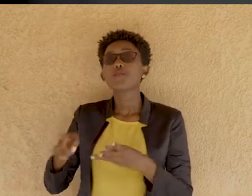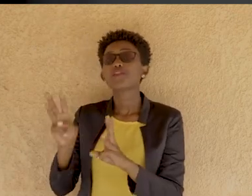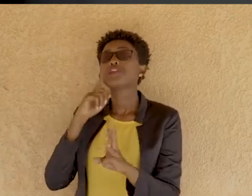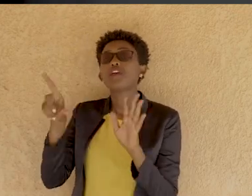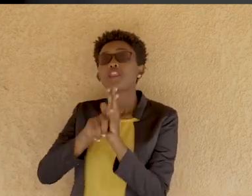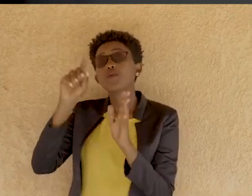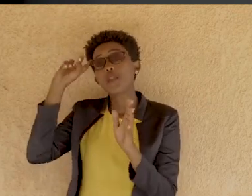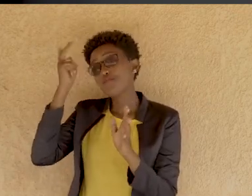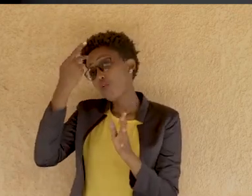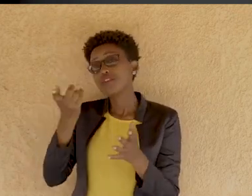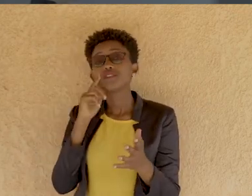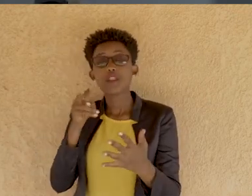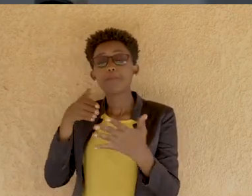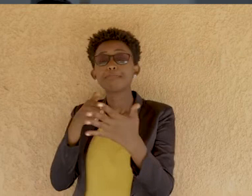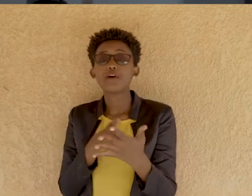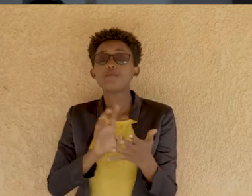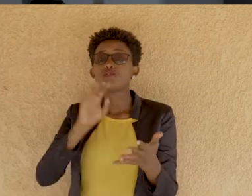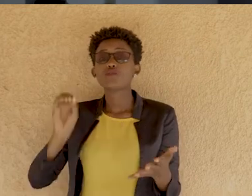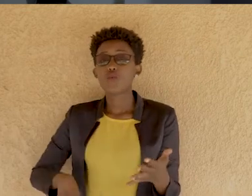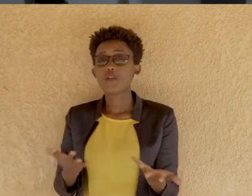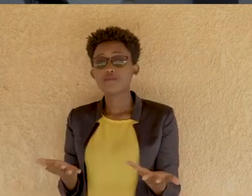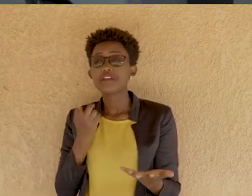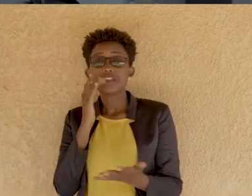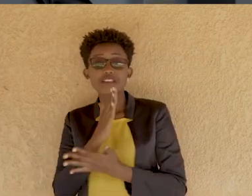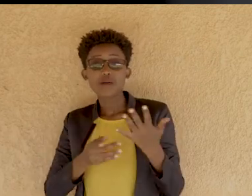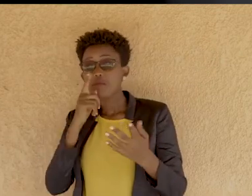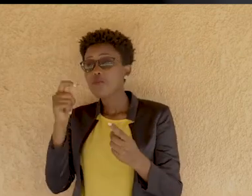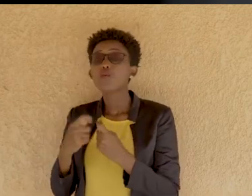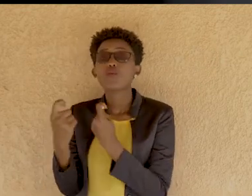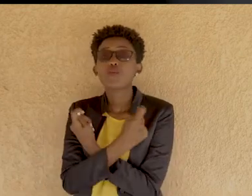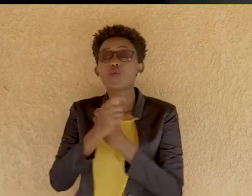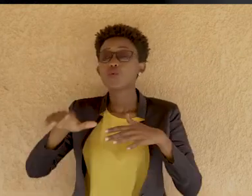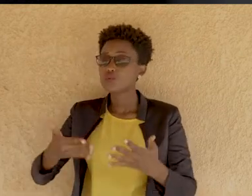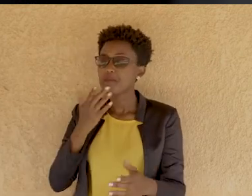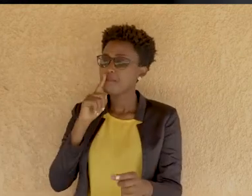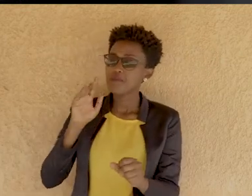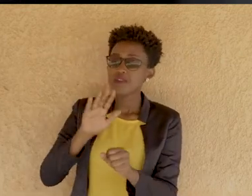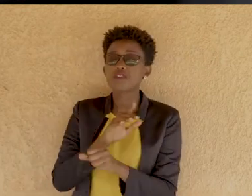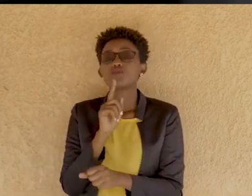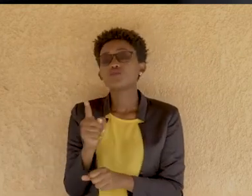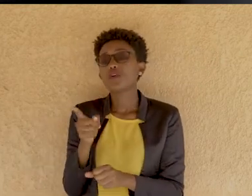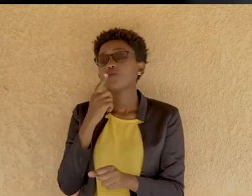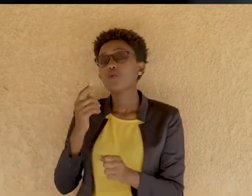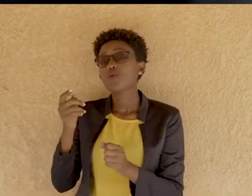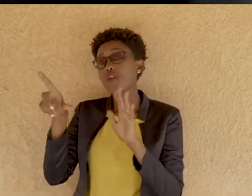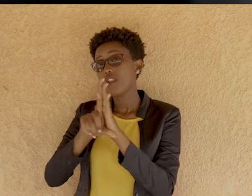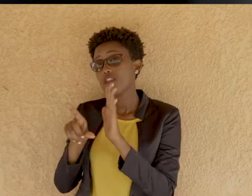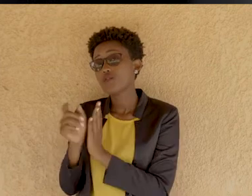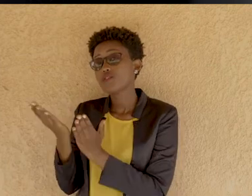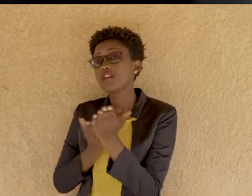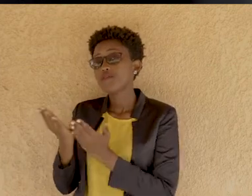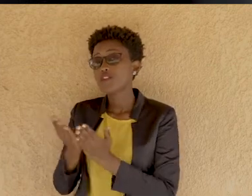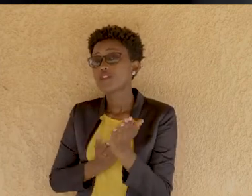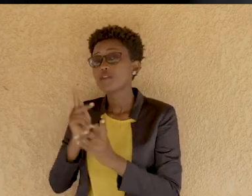and legal aid to people with disability. Some laws need to be changed to make sure that access to justice also takes into account the